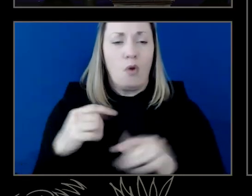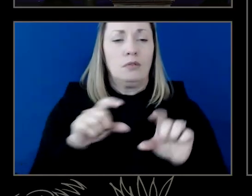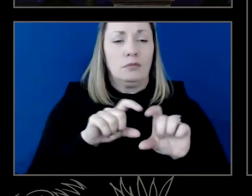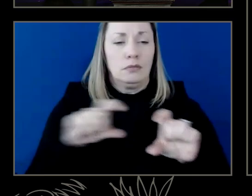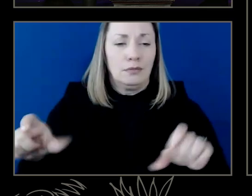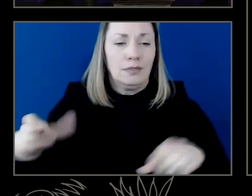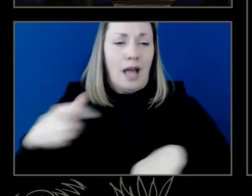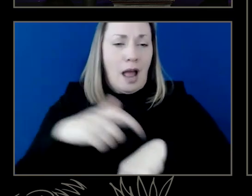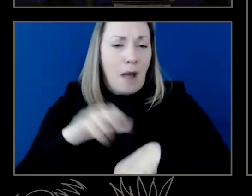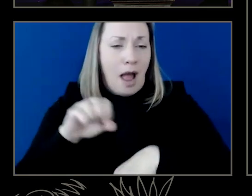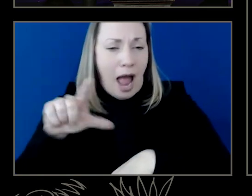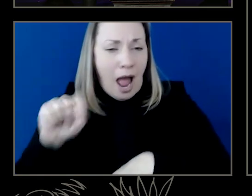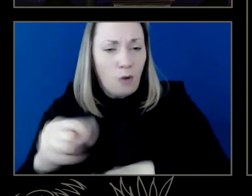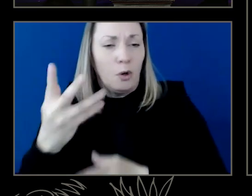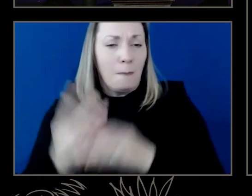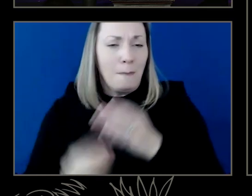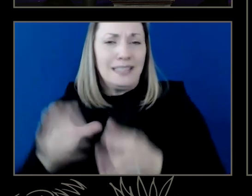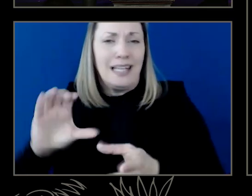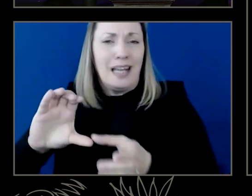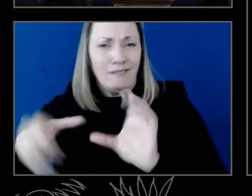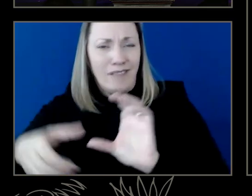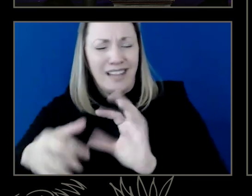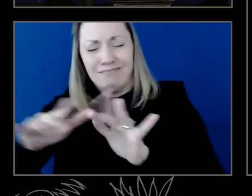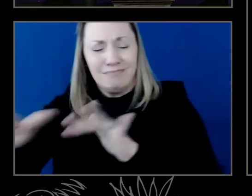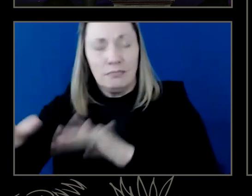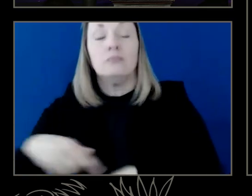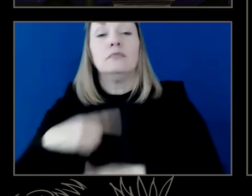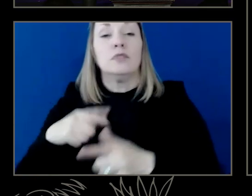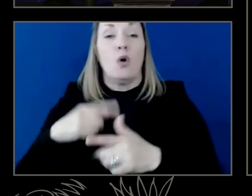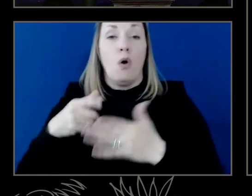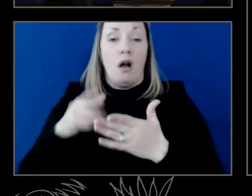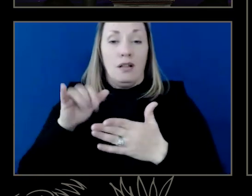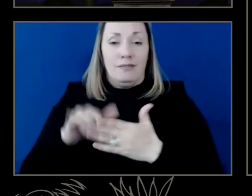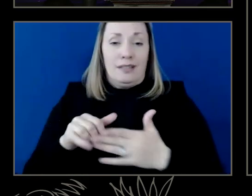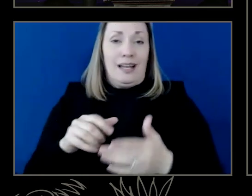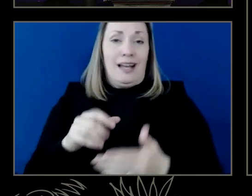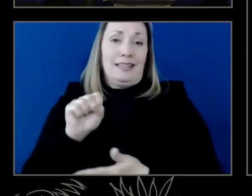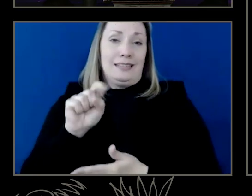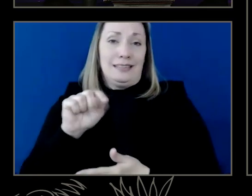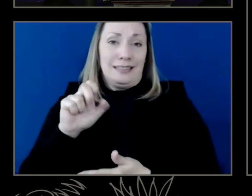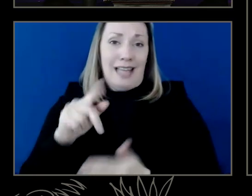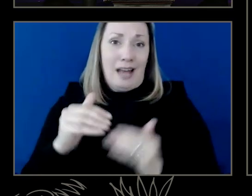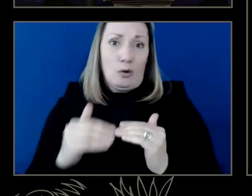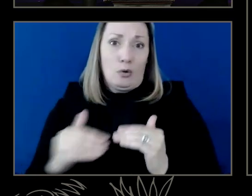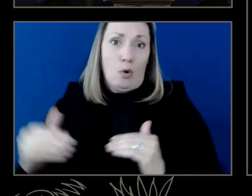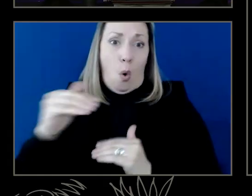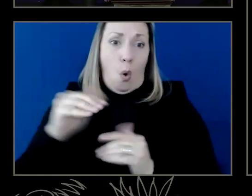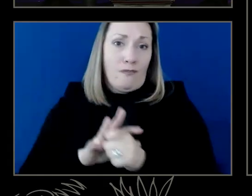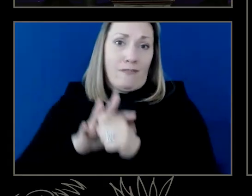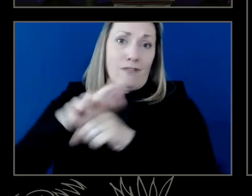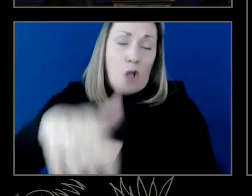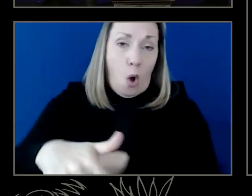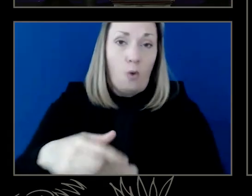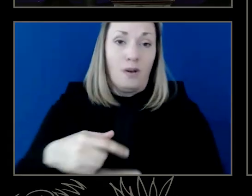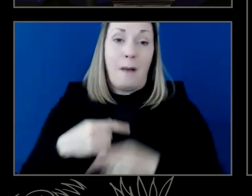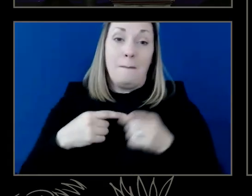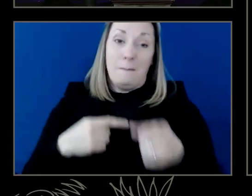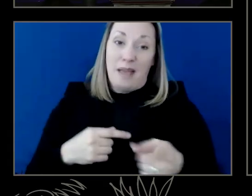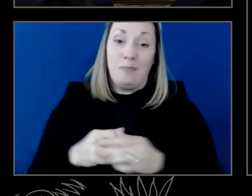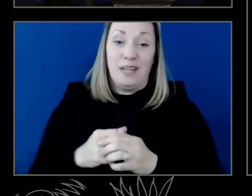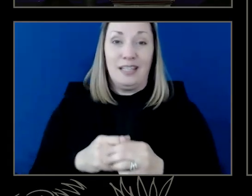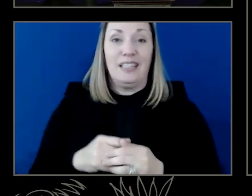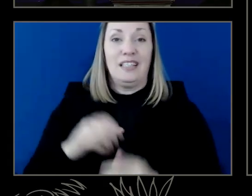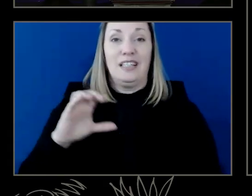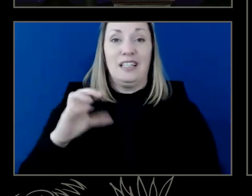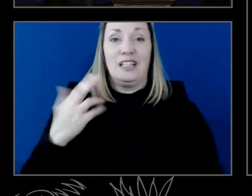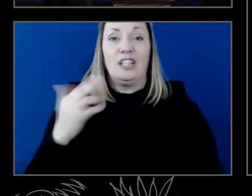between your current cloud provider, Stack Overflow, maybe in these days, ChatGPT,